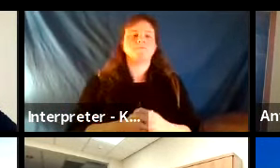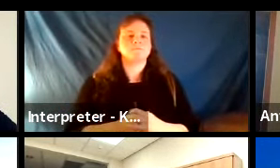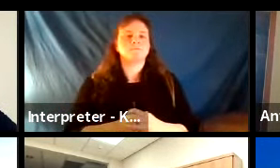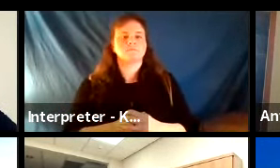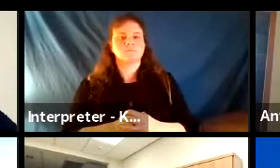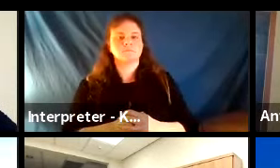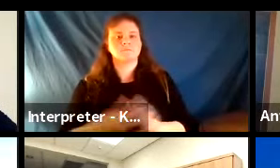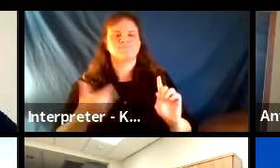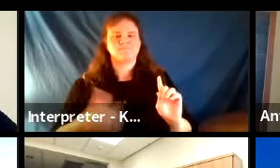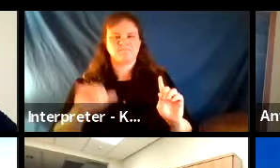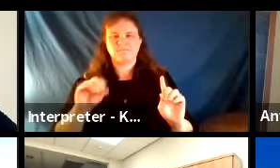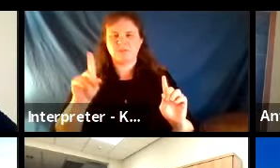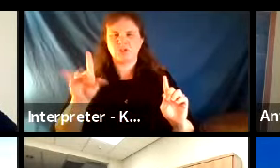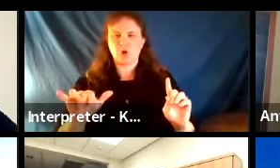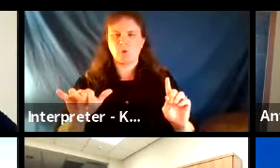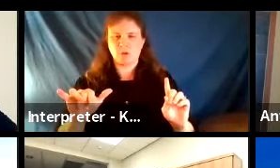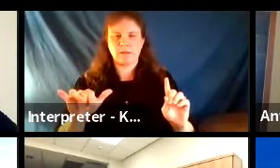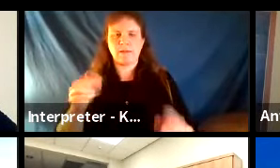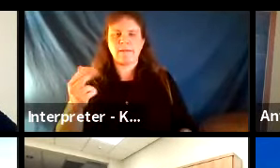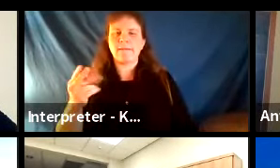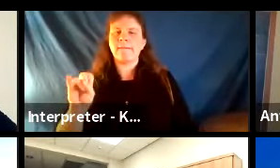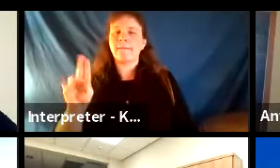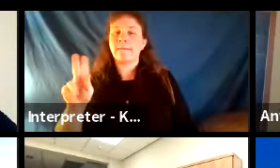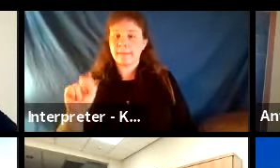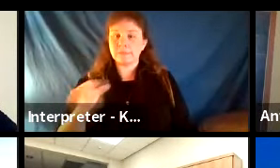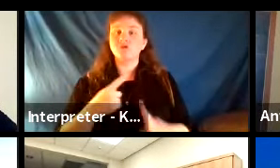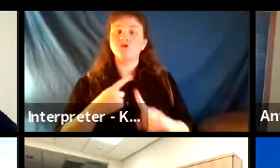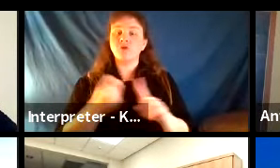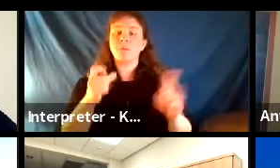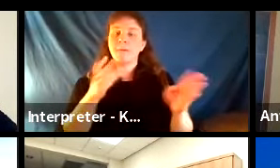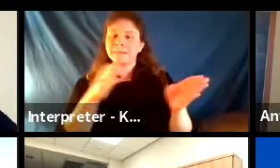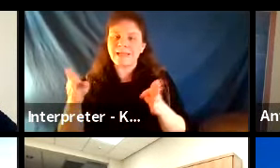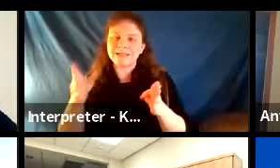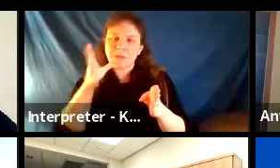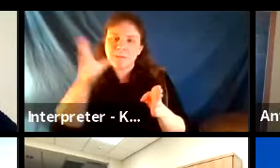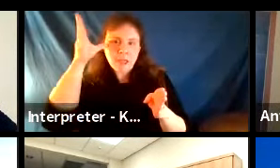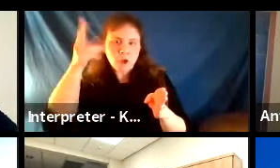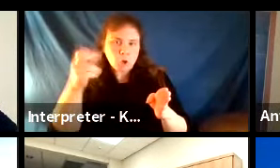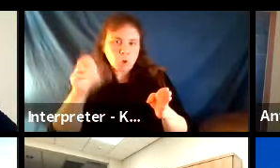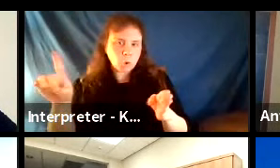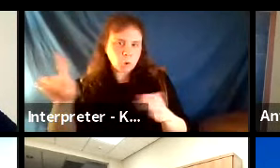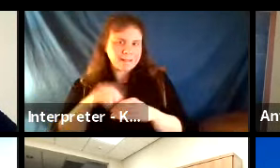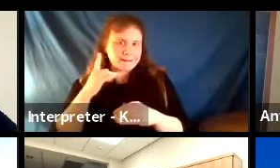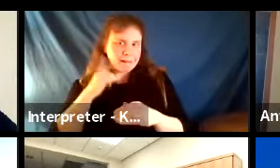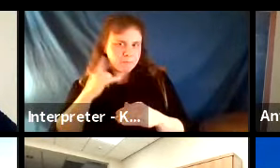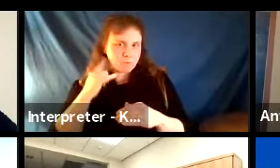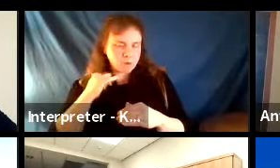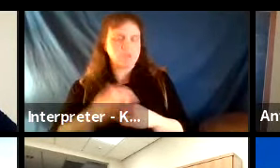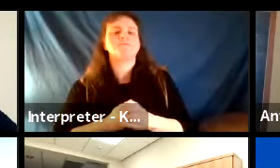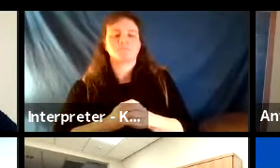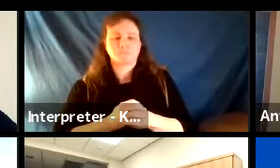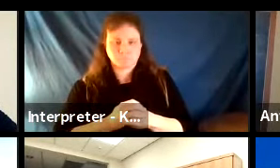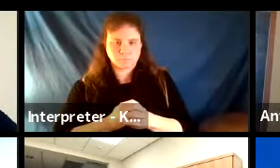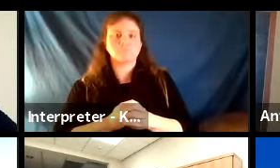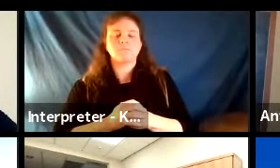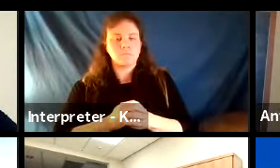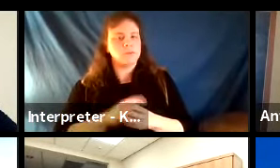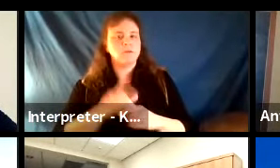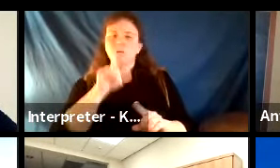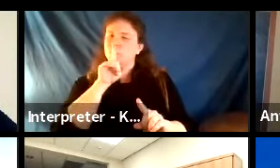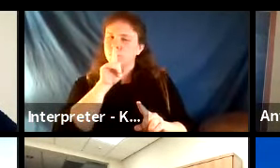Thank you. Jody Hicks, representing Planned Parenthood Affiliates of California, and I echo a lot